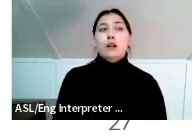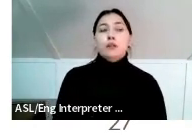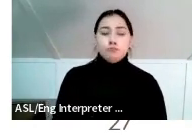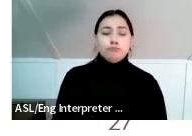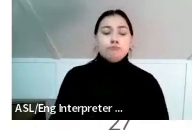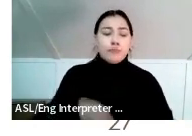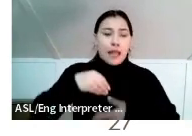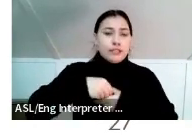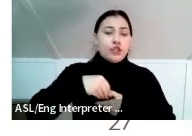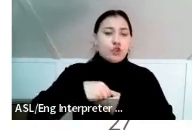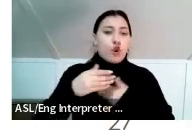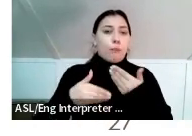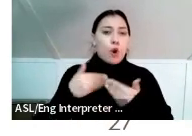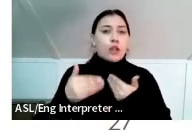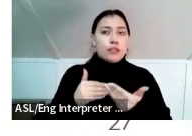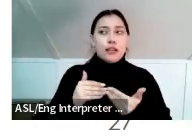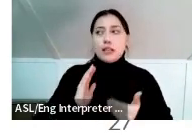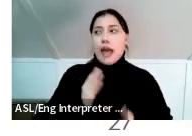internal process. So